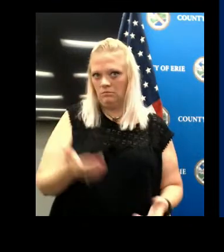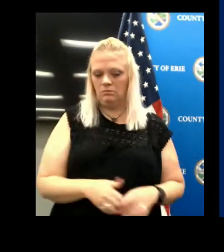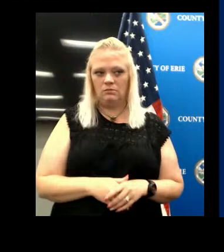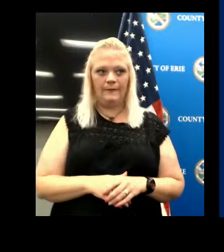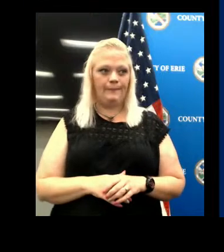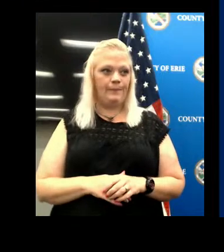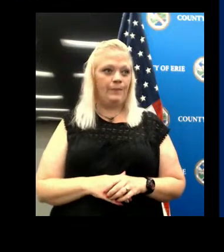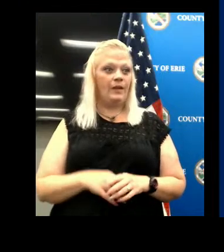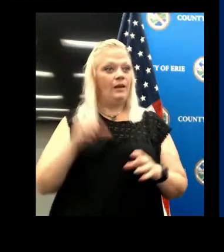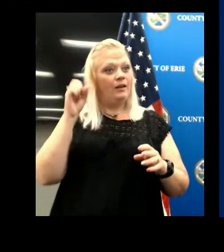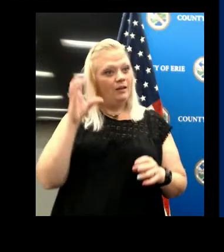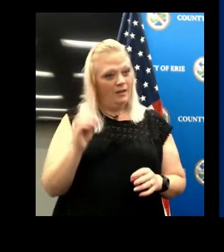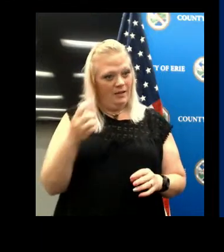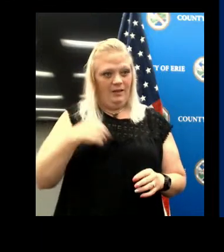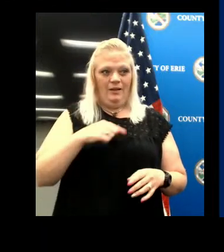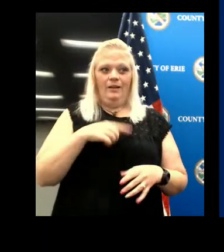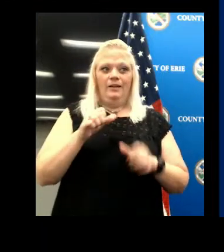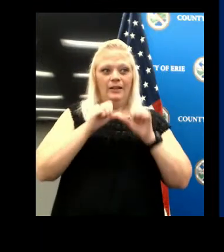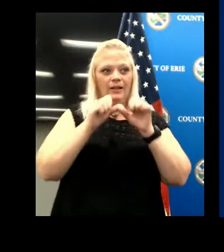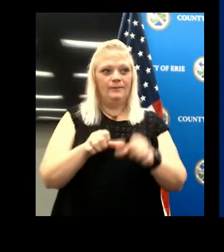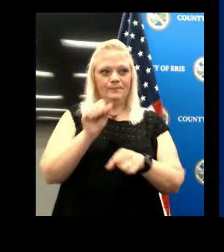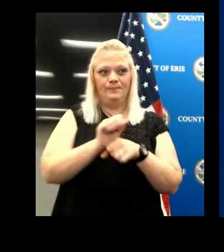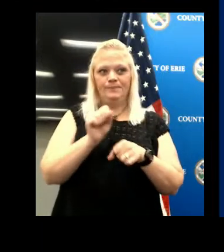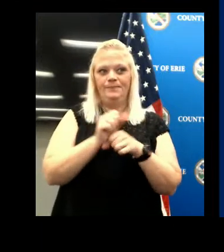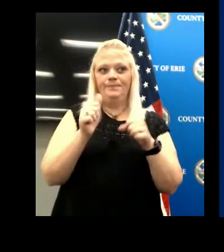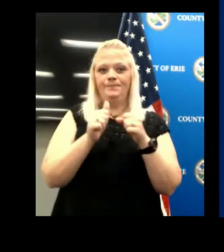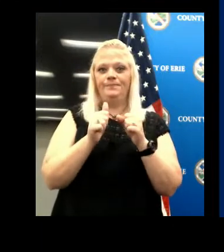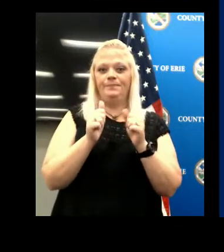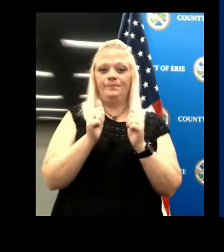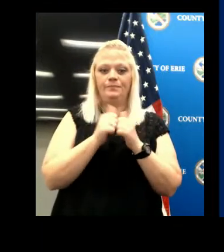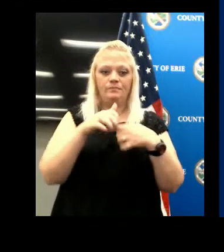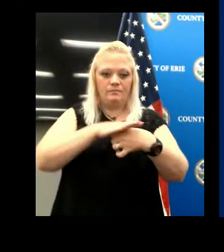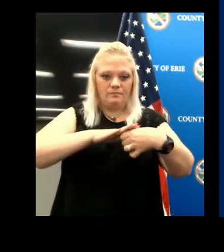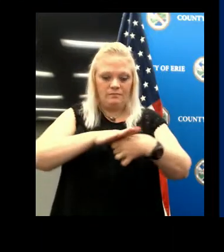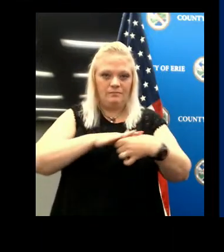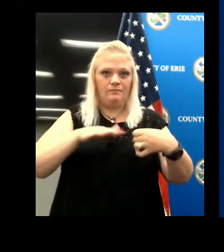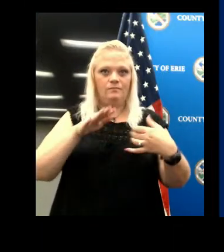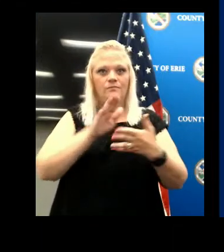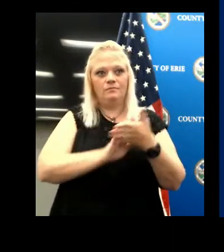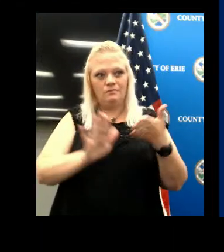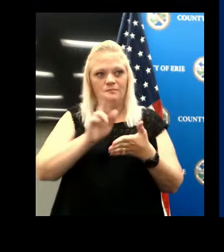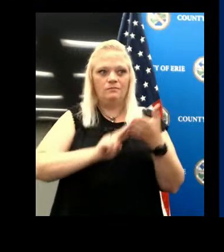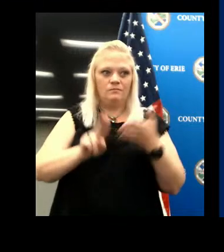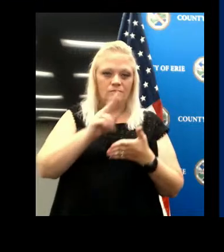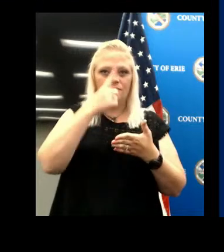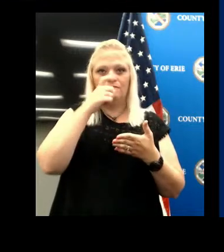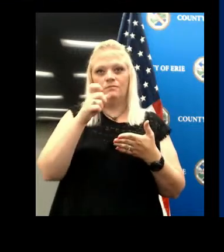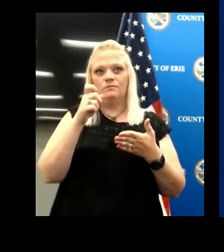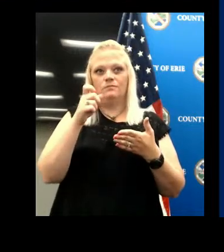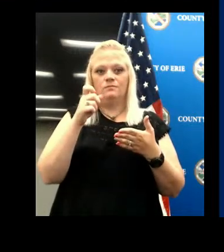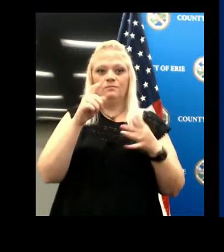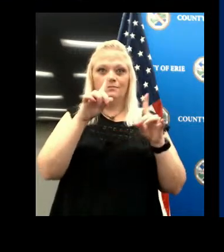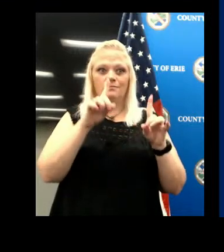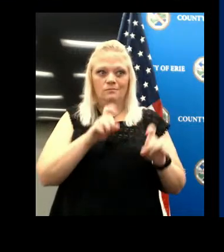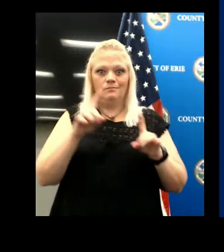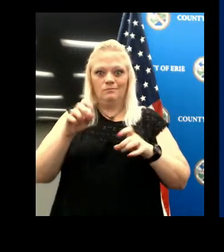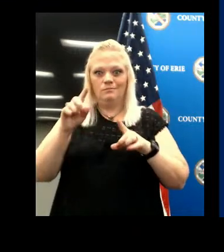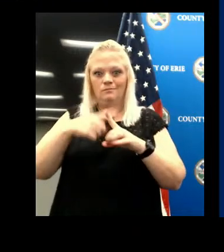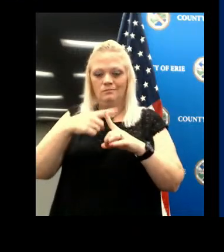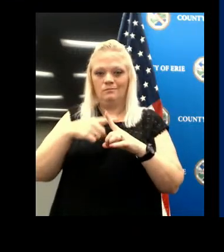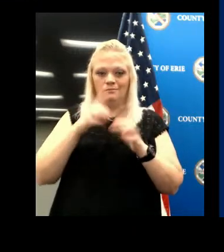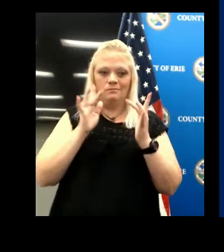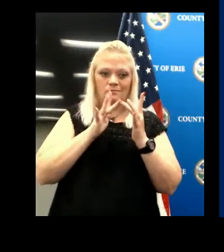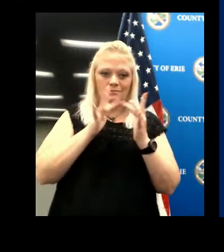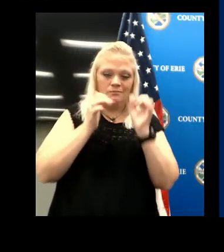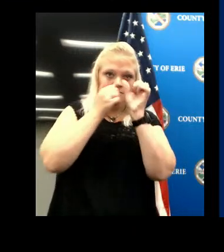So we are continuing to work with area educational institutions regarding the positive tests of students. Initial contact tracing for the